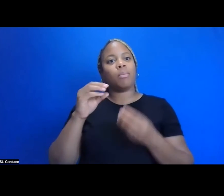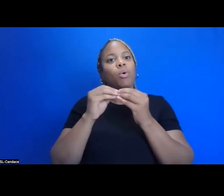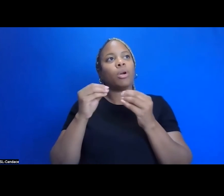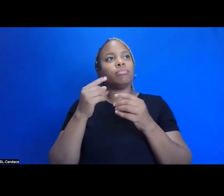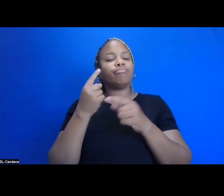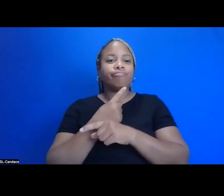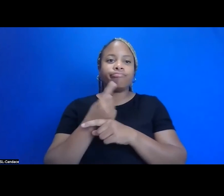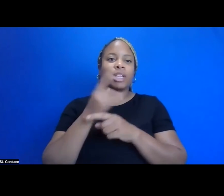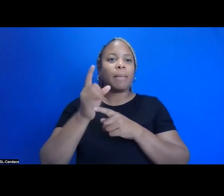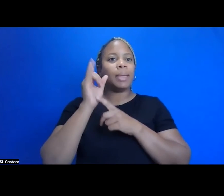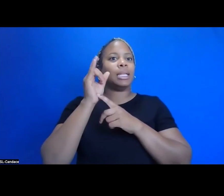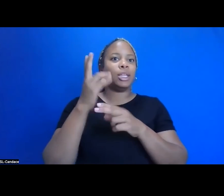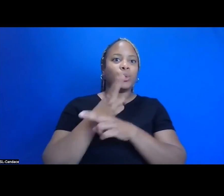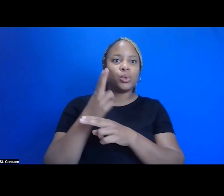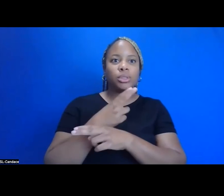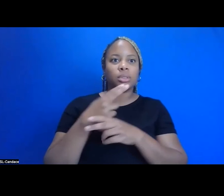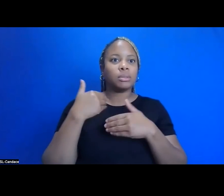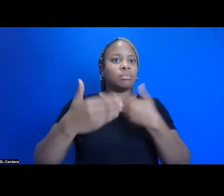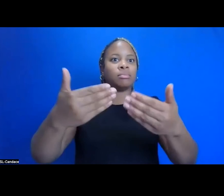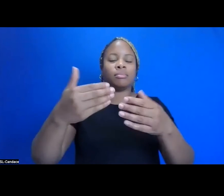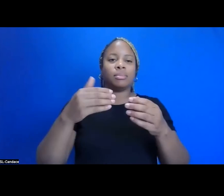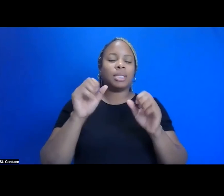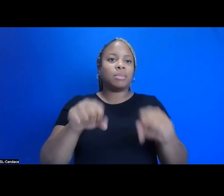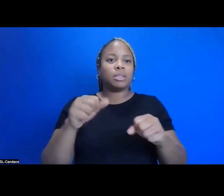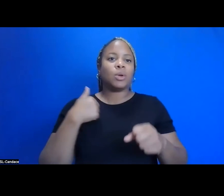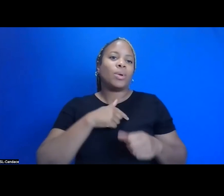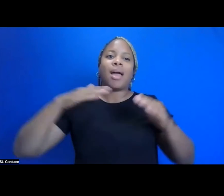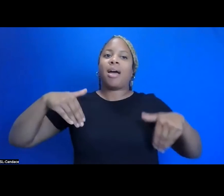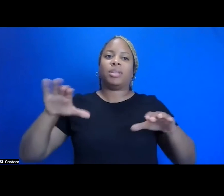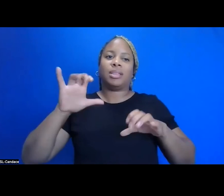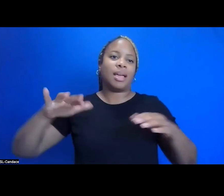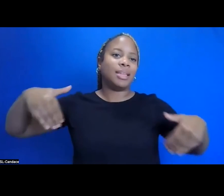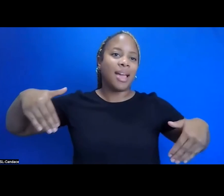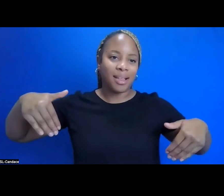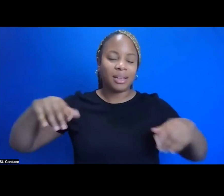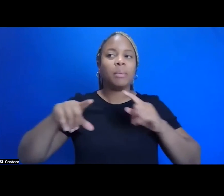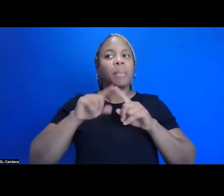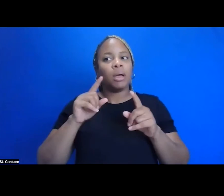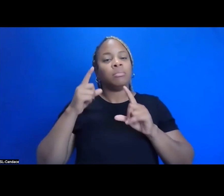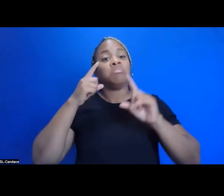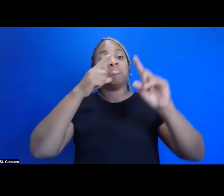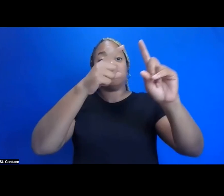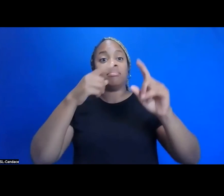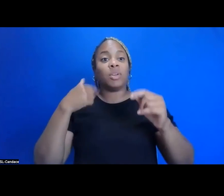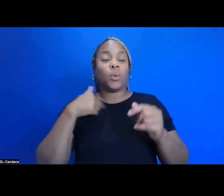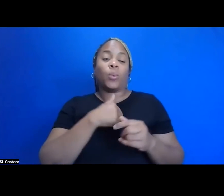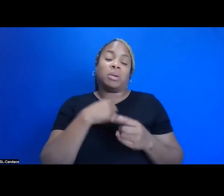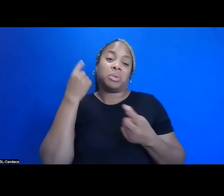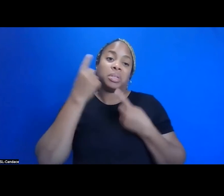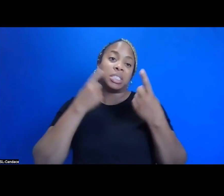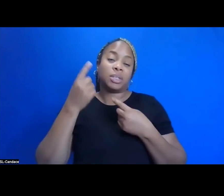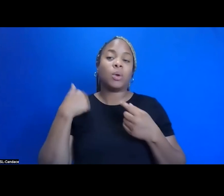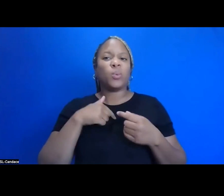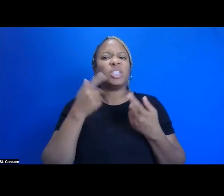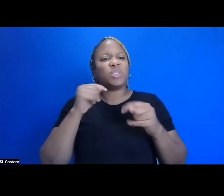practical immediately and as possible, we haven't done that already. But it's certainly something that we would consider. We